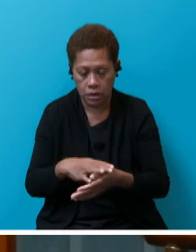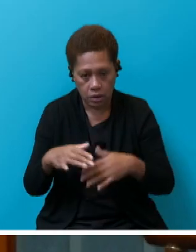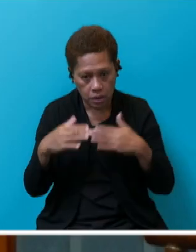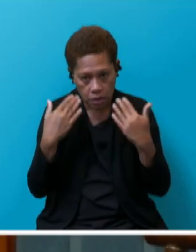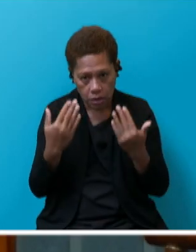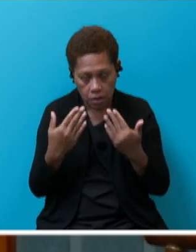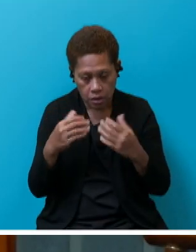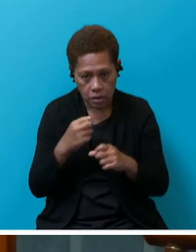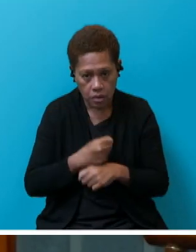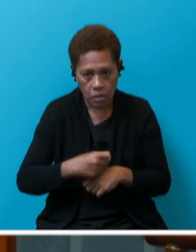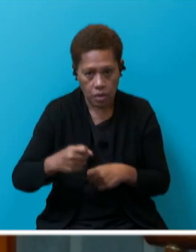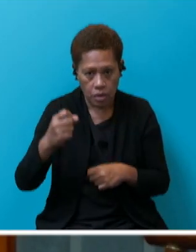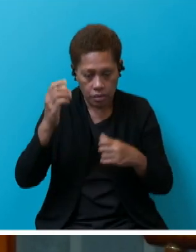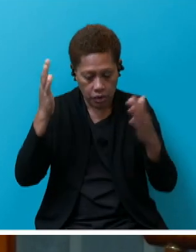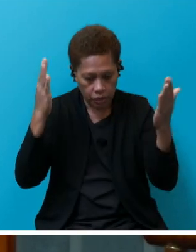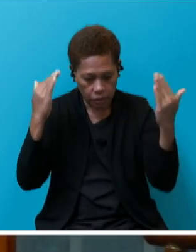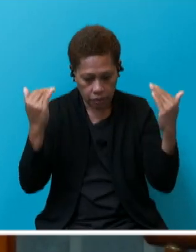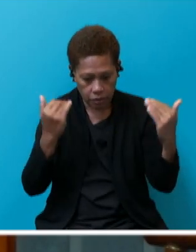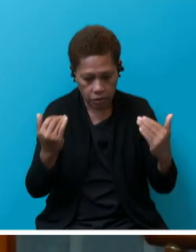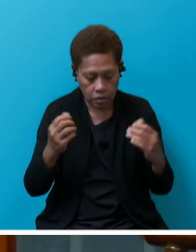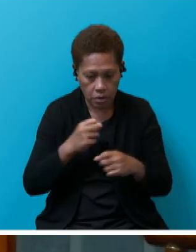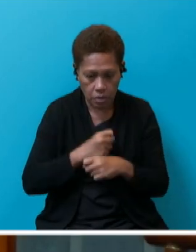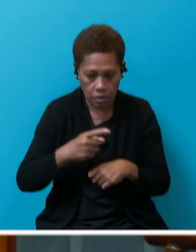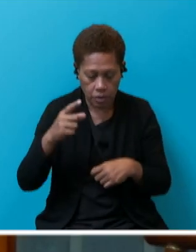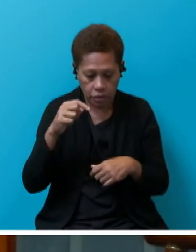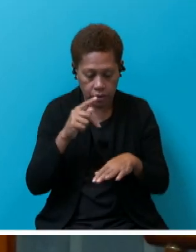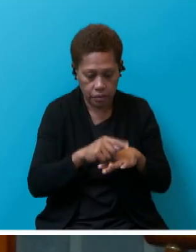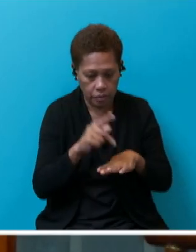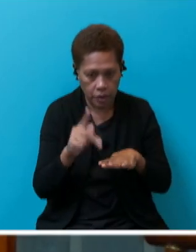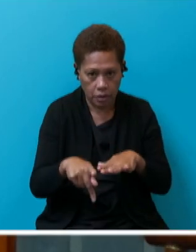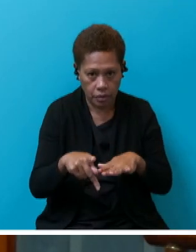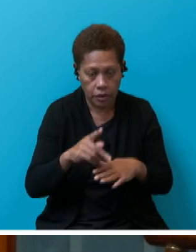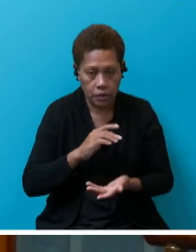God bless you, Mr. Speaker, and God bless this August House.